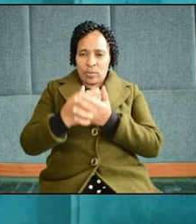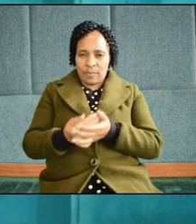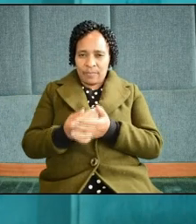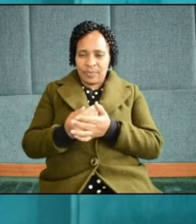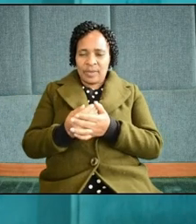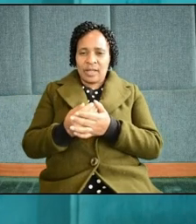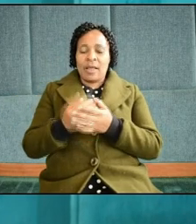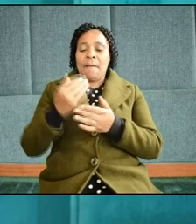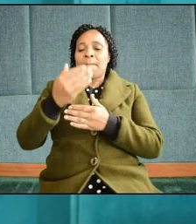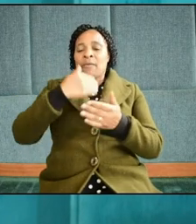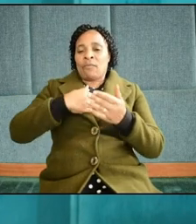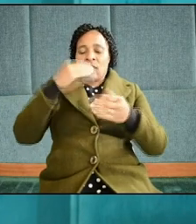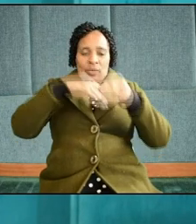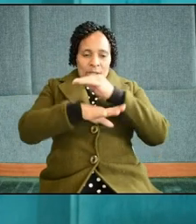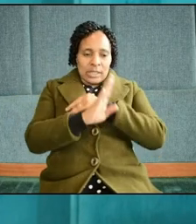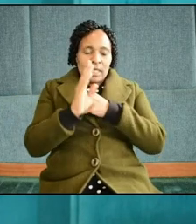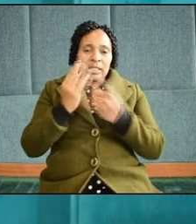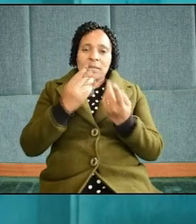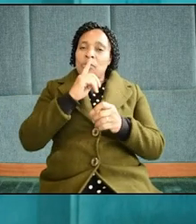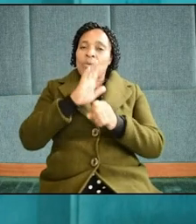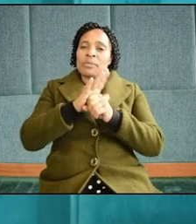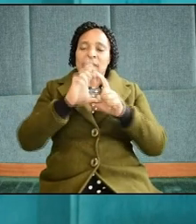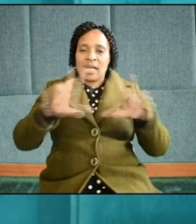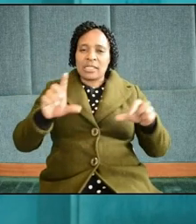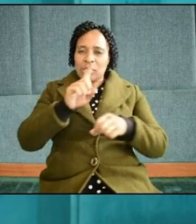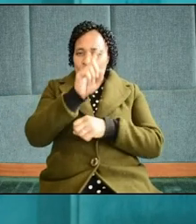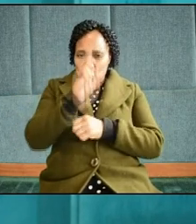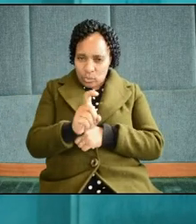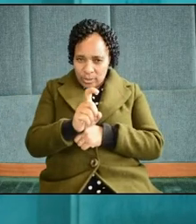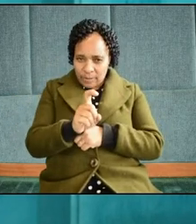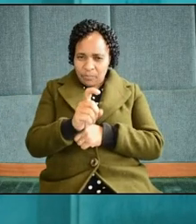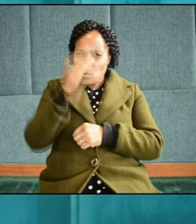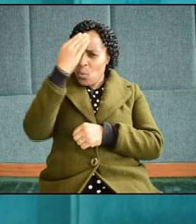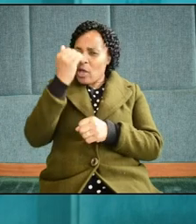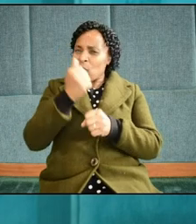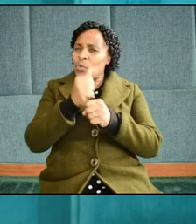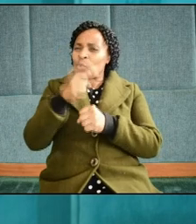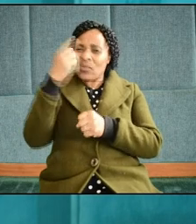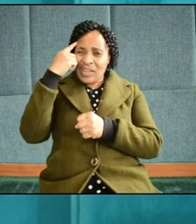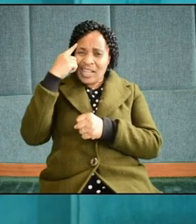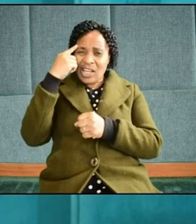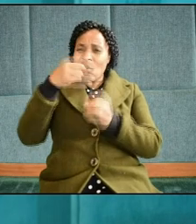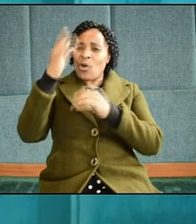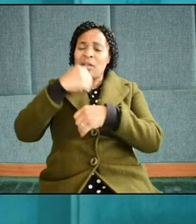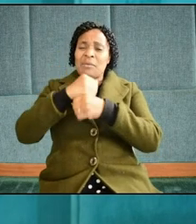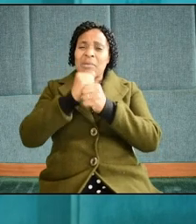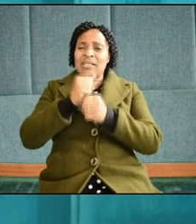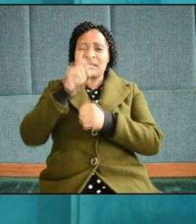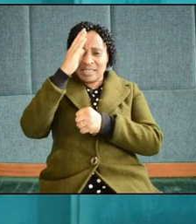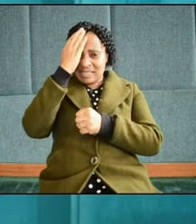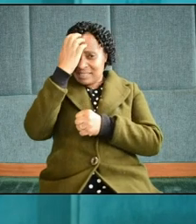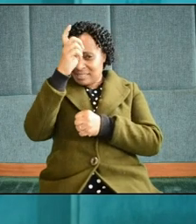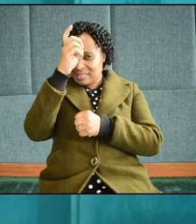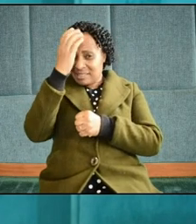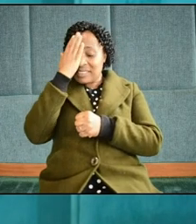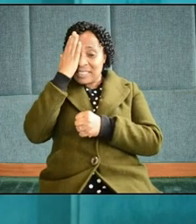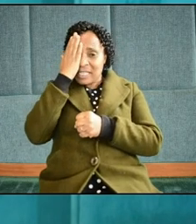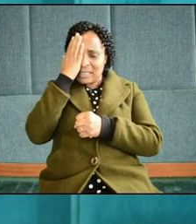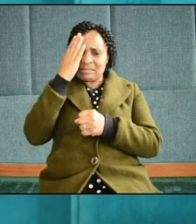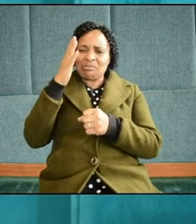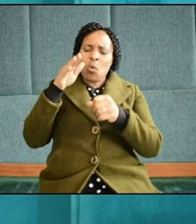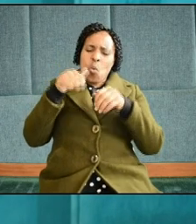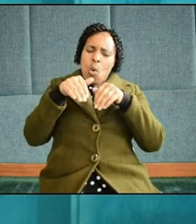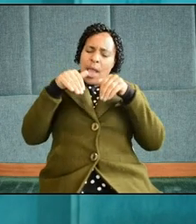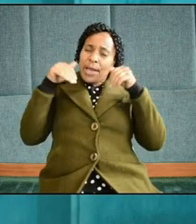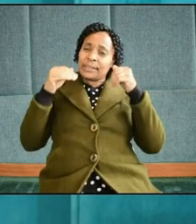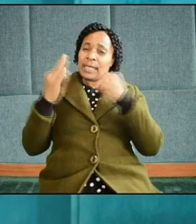Before entering the promised land, this is the question. Why do you think God made the Israelites wander and wait 38 years before coming